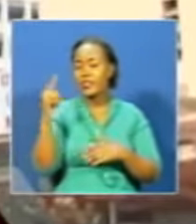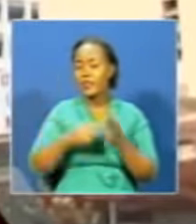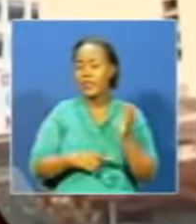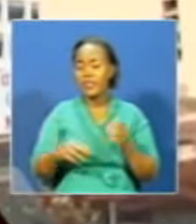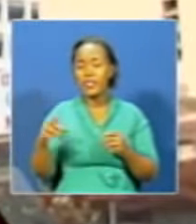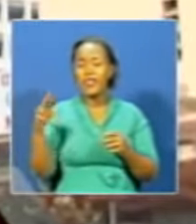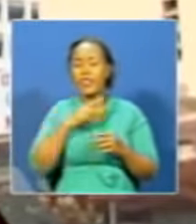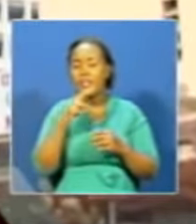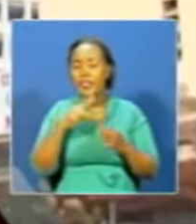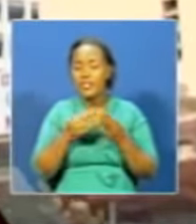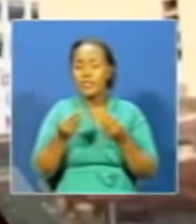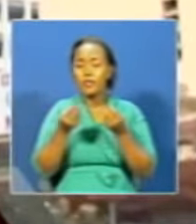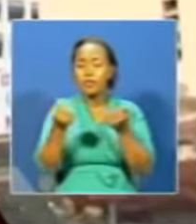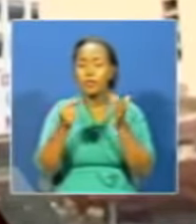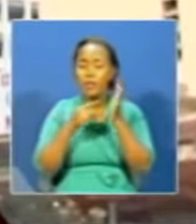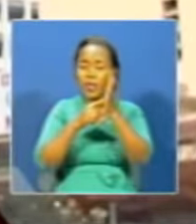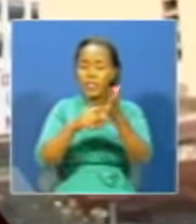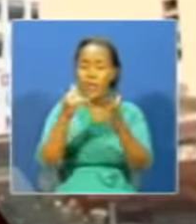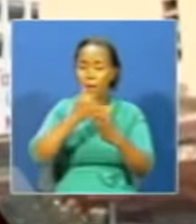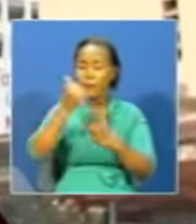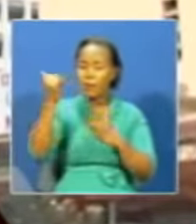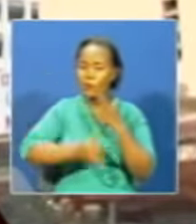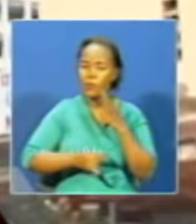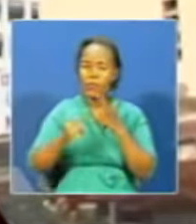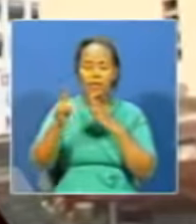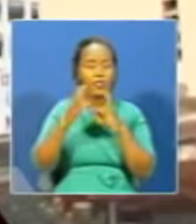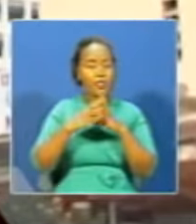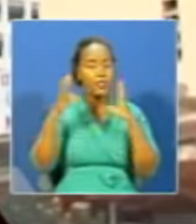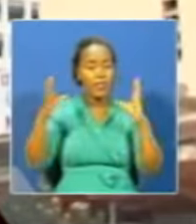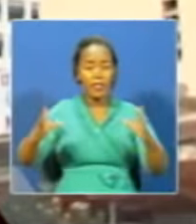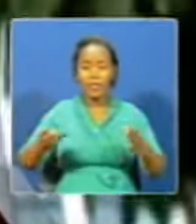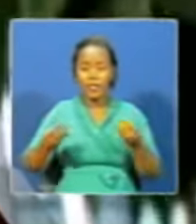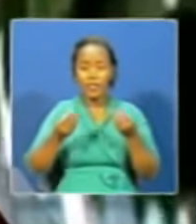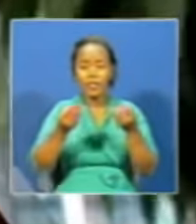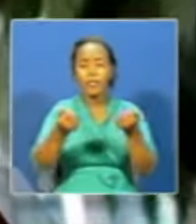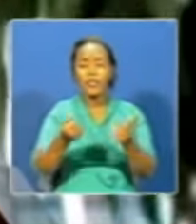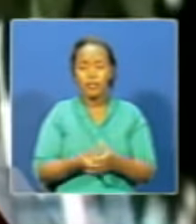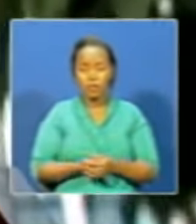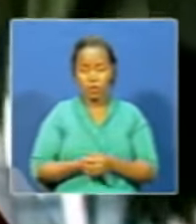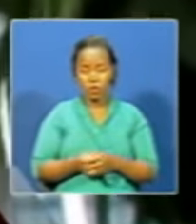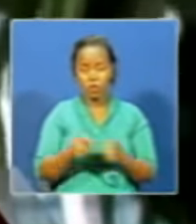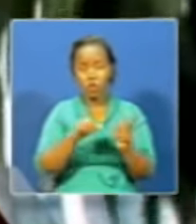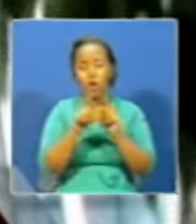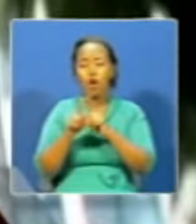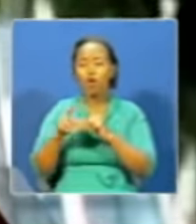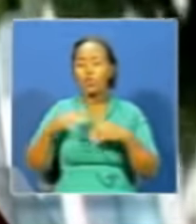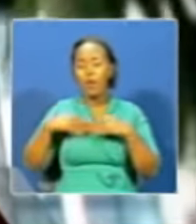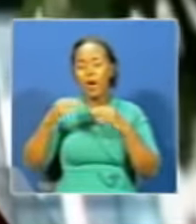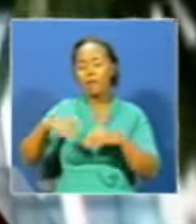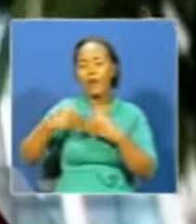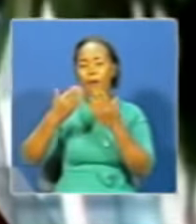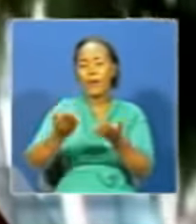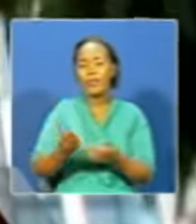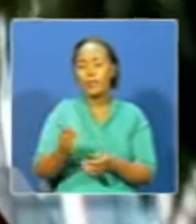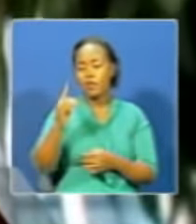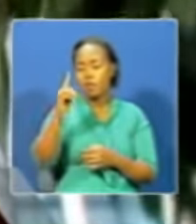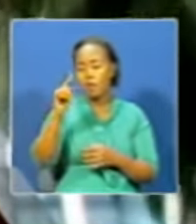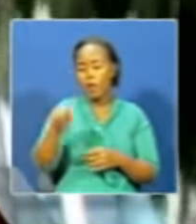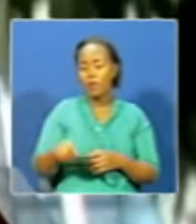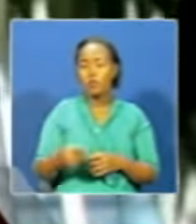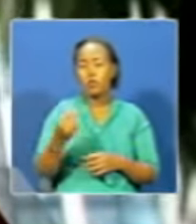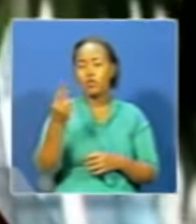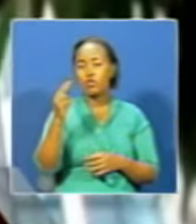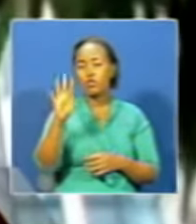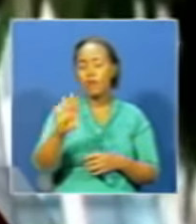as insurance is a solution. The Insurance Regulatory Authority has awarded 1.25 million shillings each to